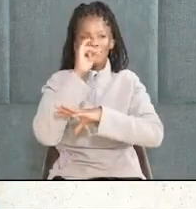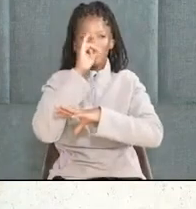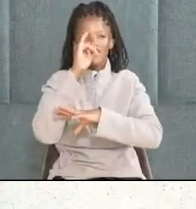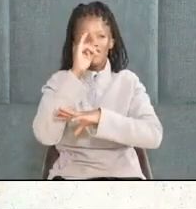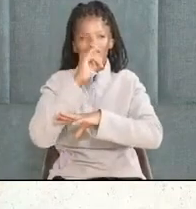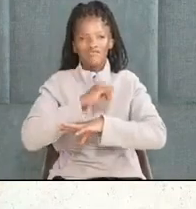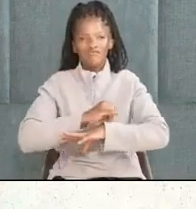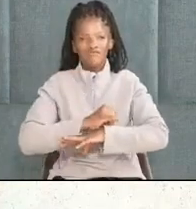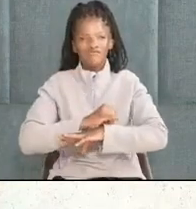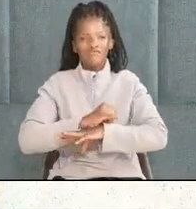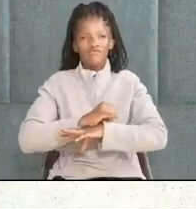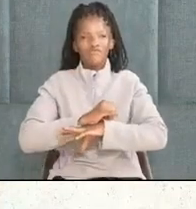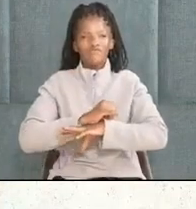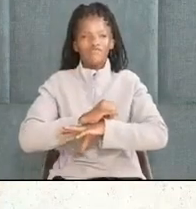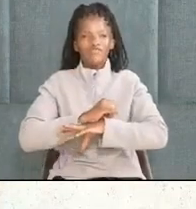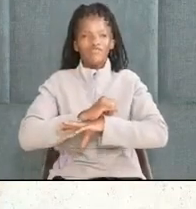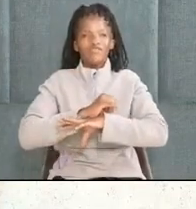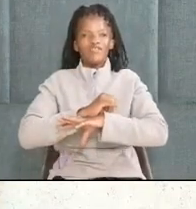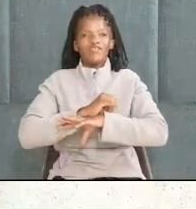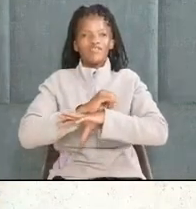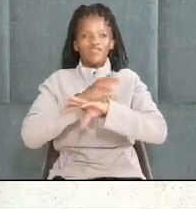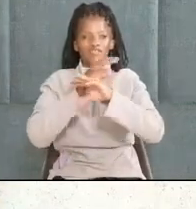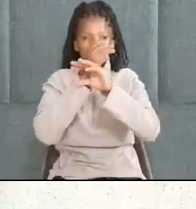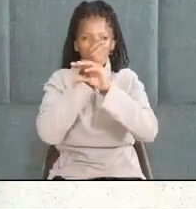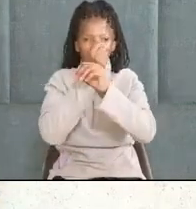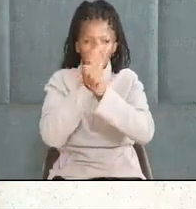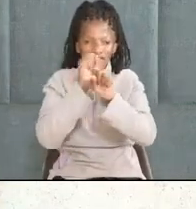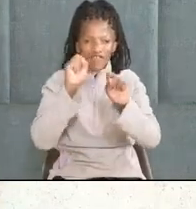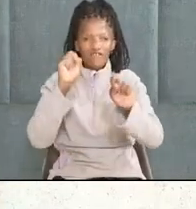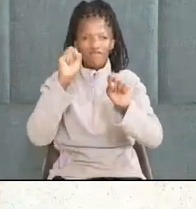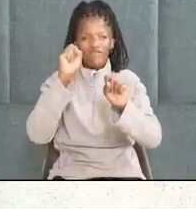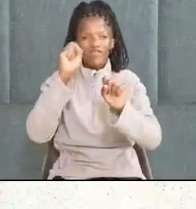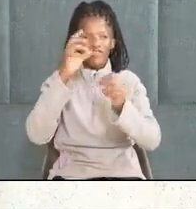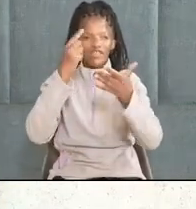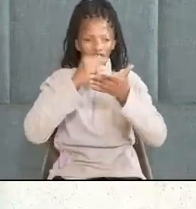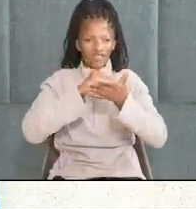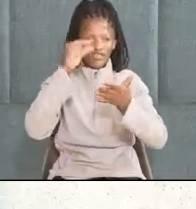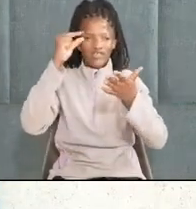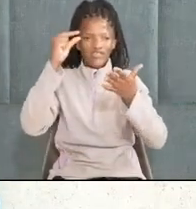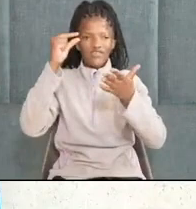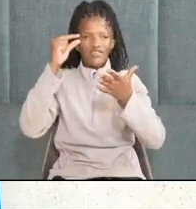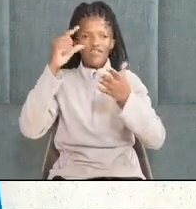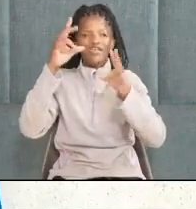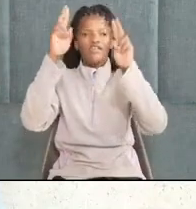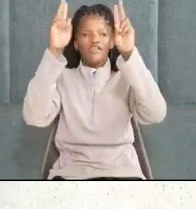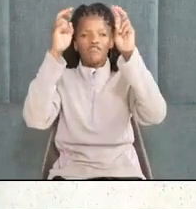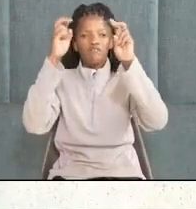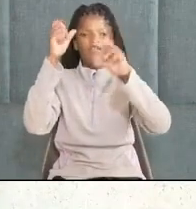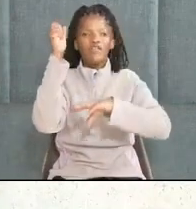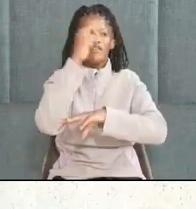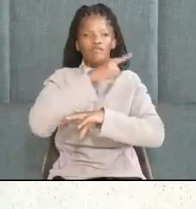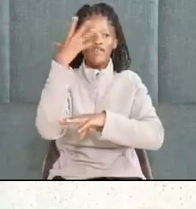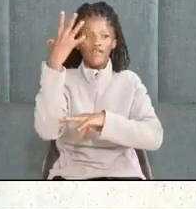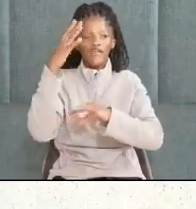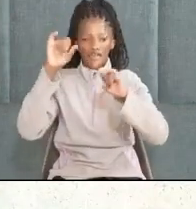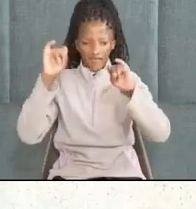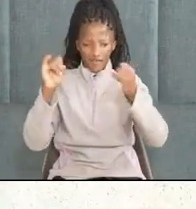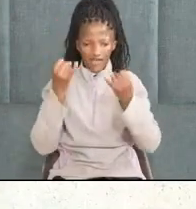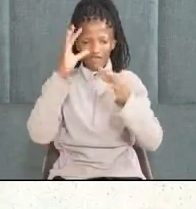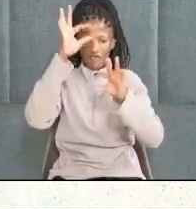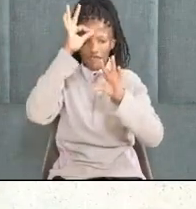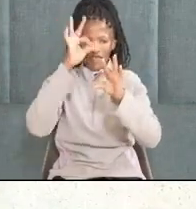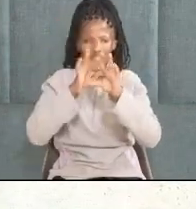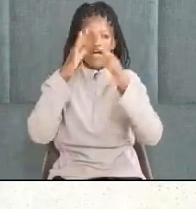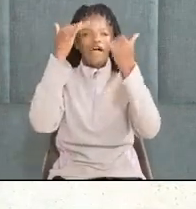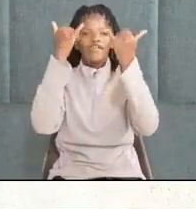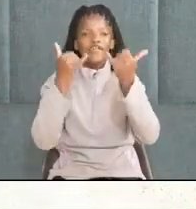is Saving Grace. And this month our theme will be The New Faith.